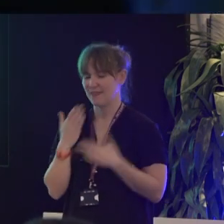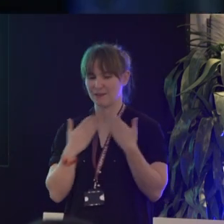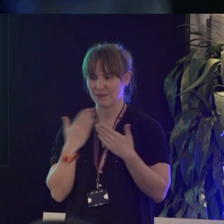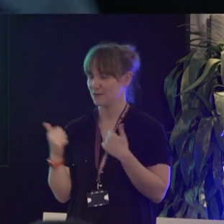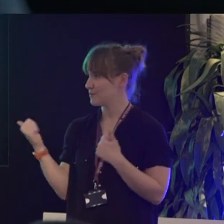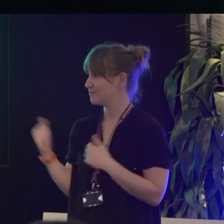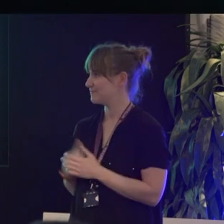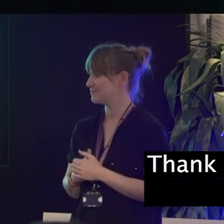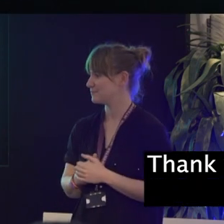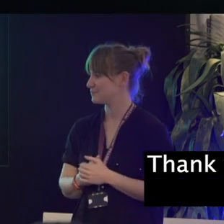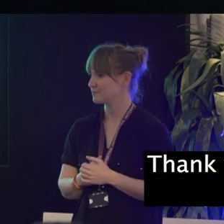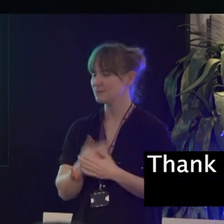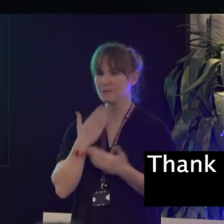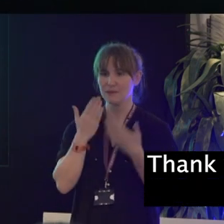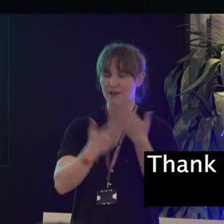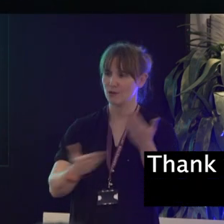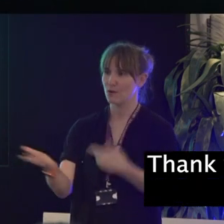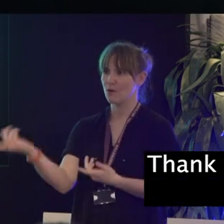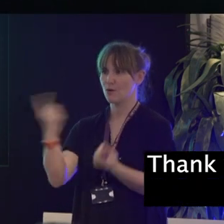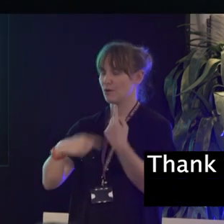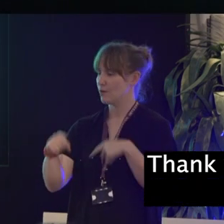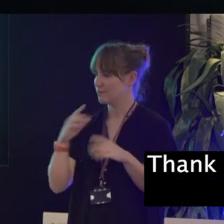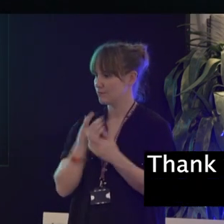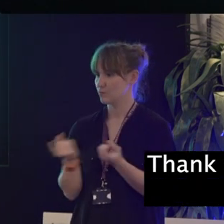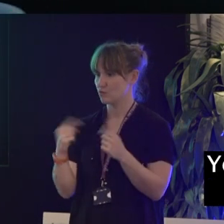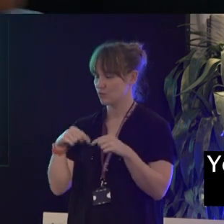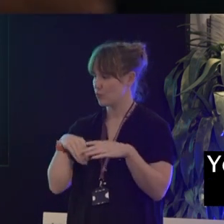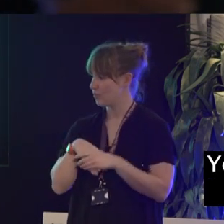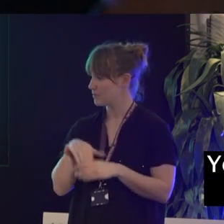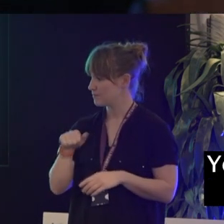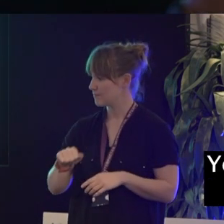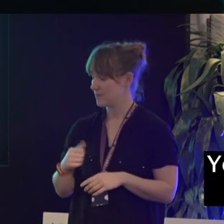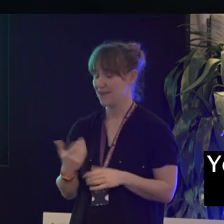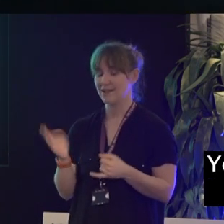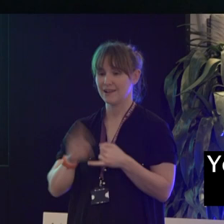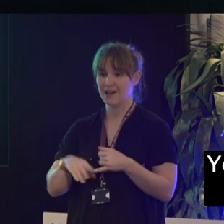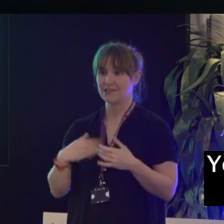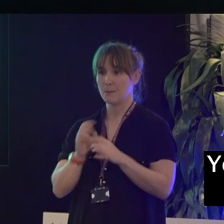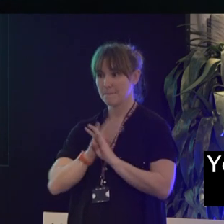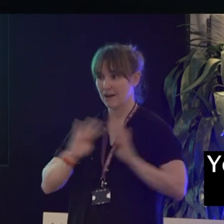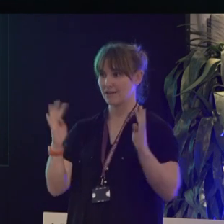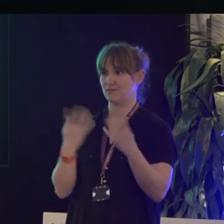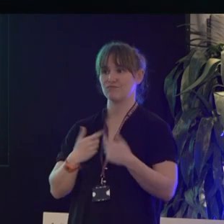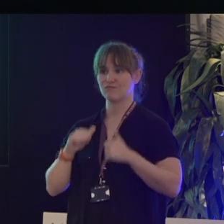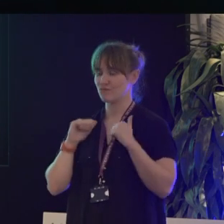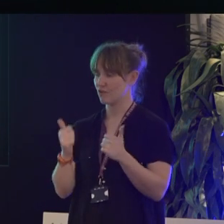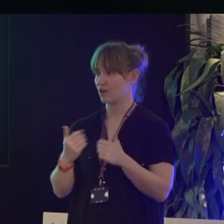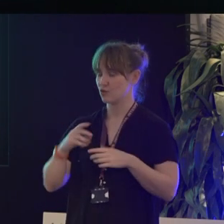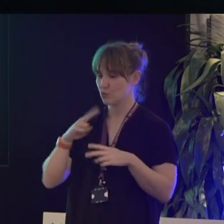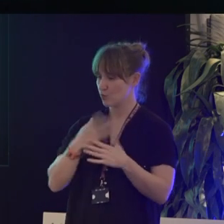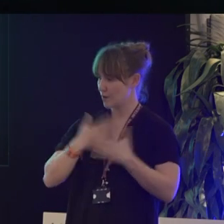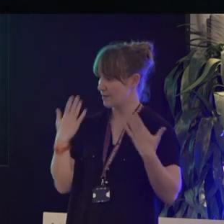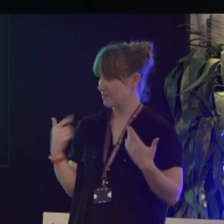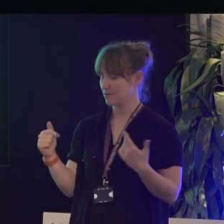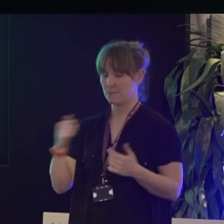Thank you, Jo. Thank you, everyone, for coming through and joining us on this, last panel of what's been an active 2 days.